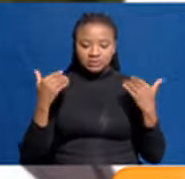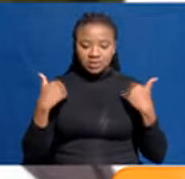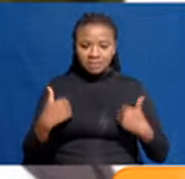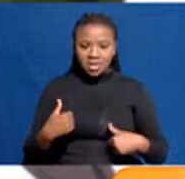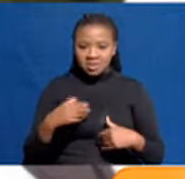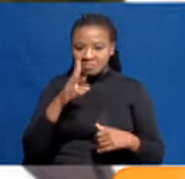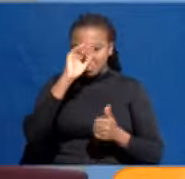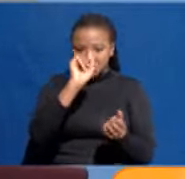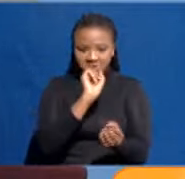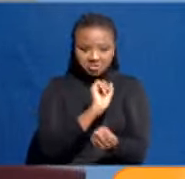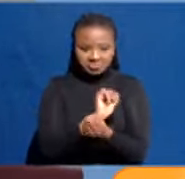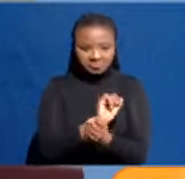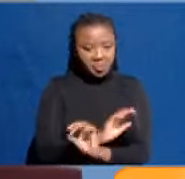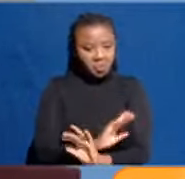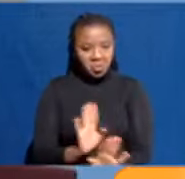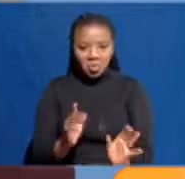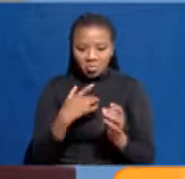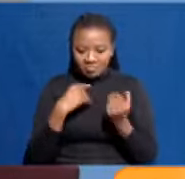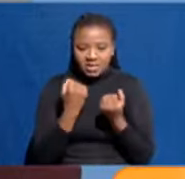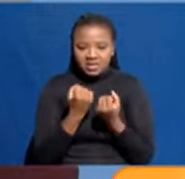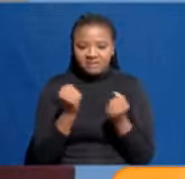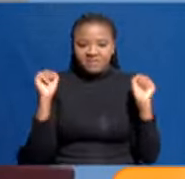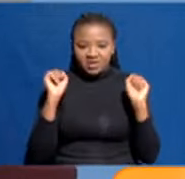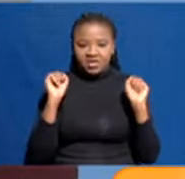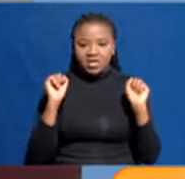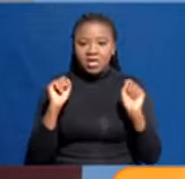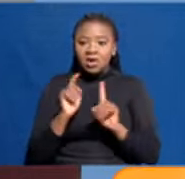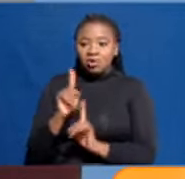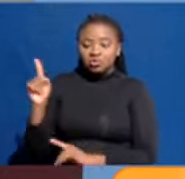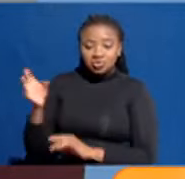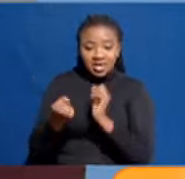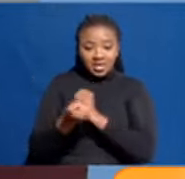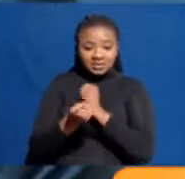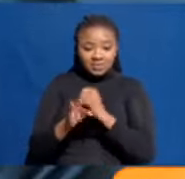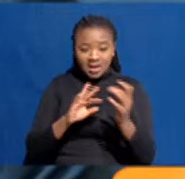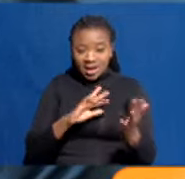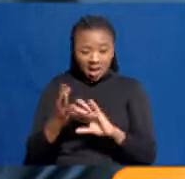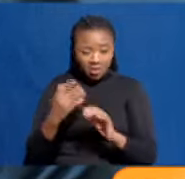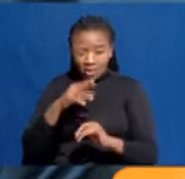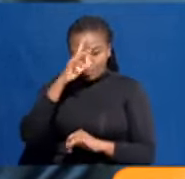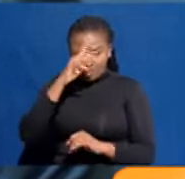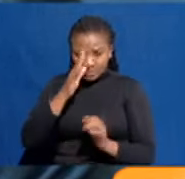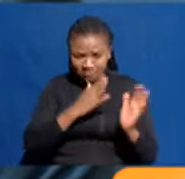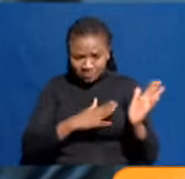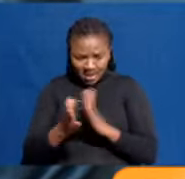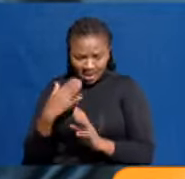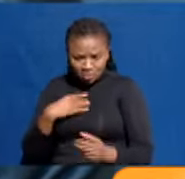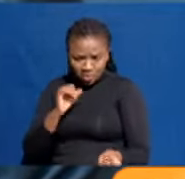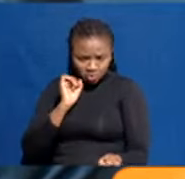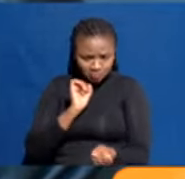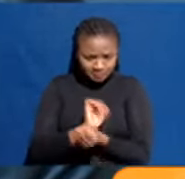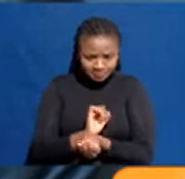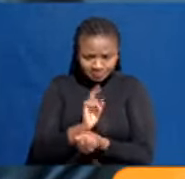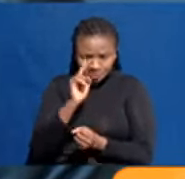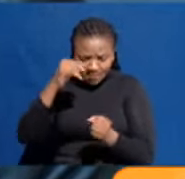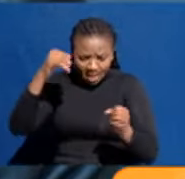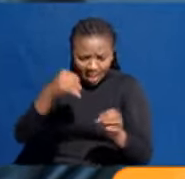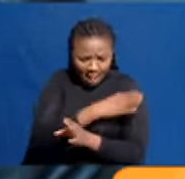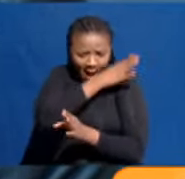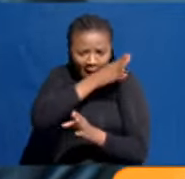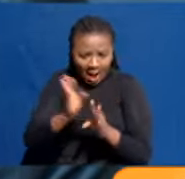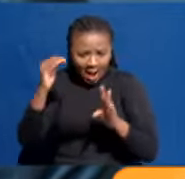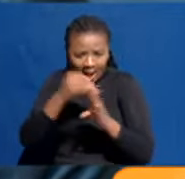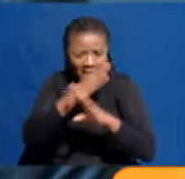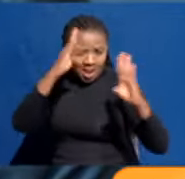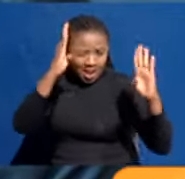free. In a statement, Osoto narrates how he escaped the police dragnet on Friday and went into hiding. Osotsi claims that